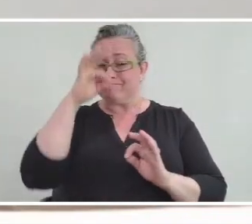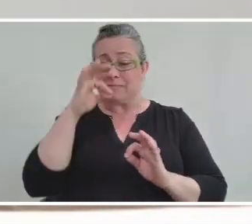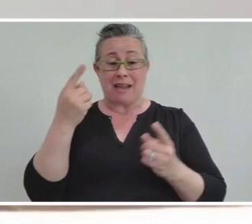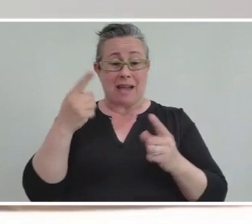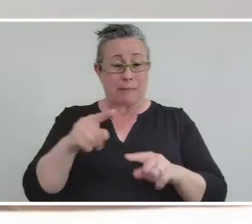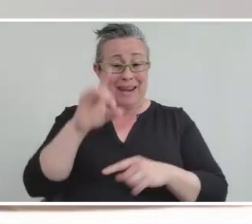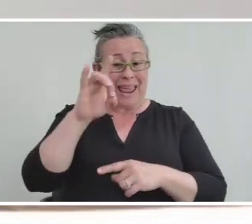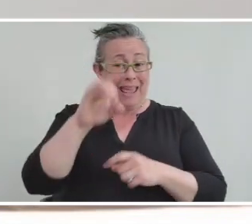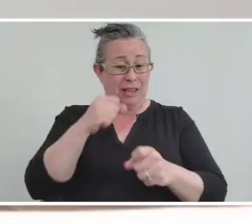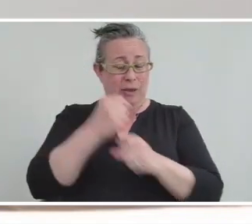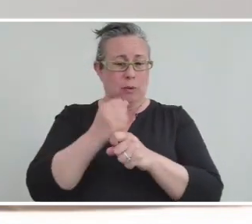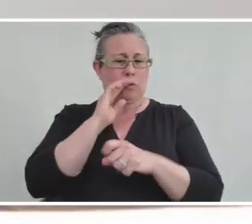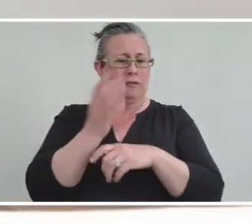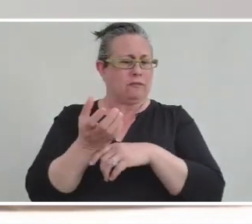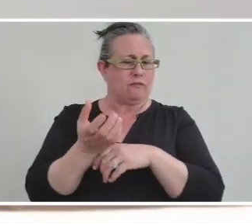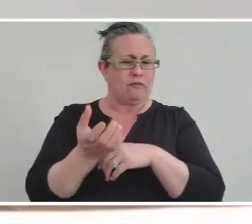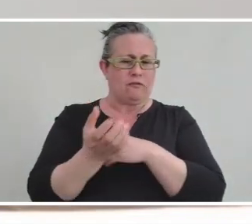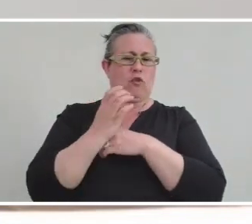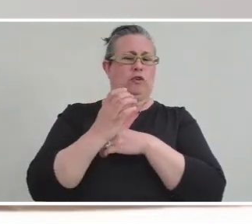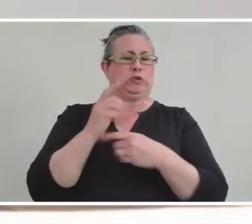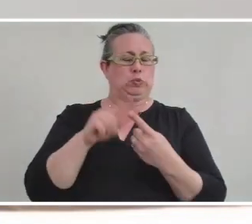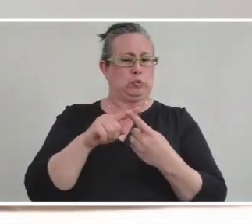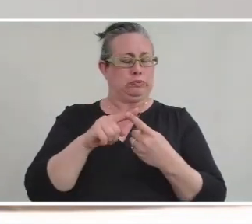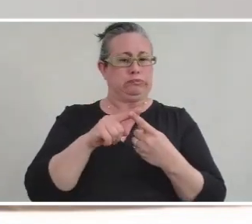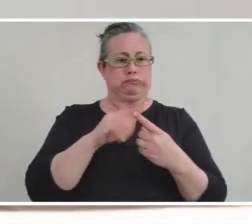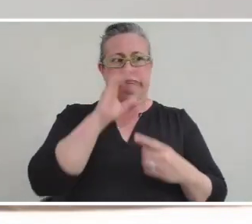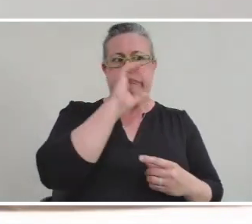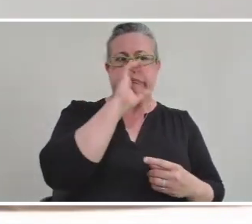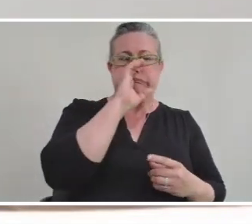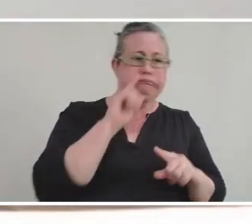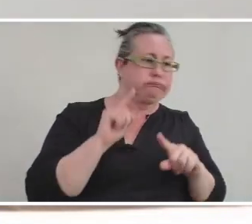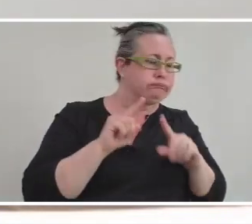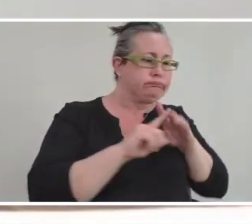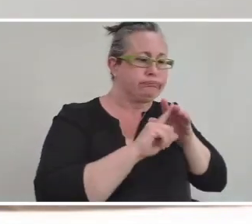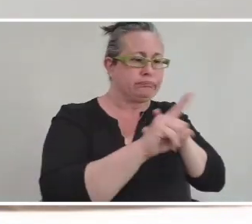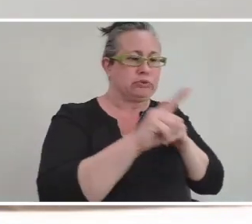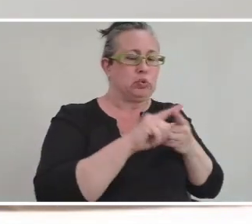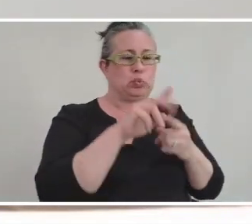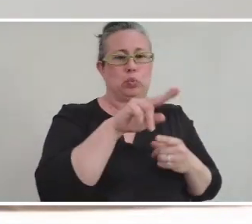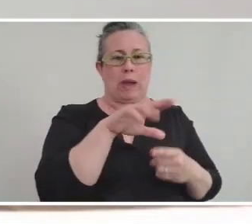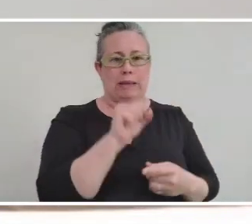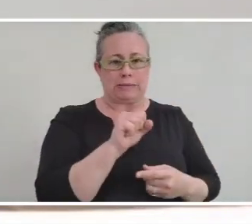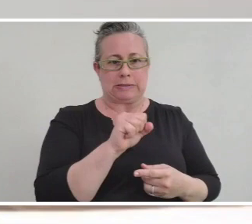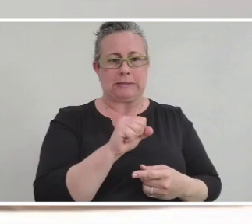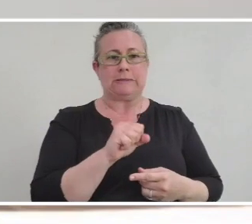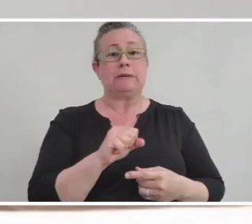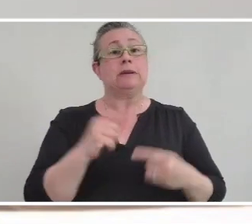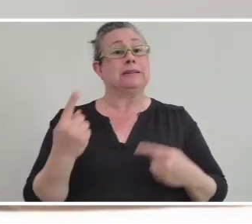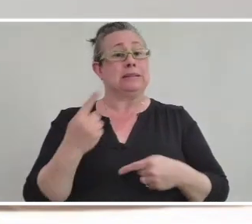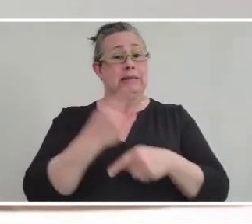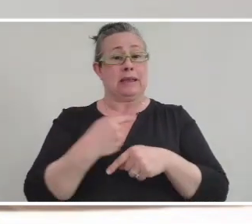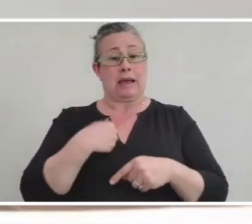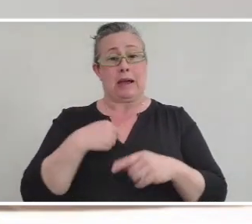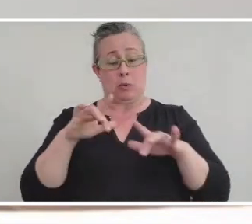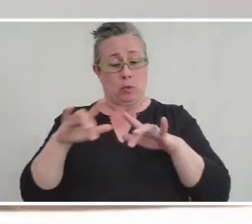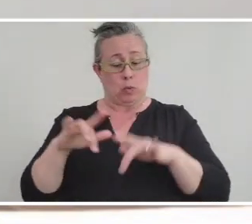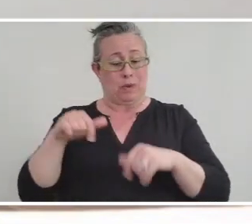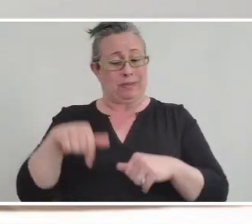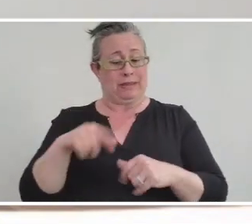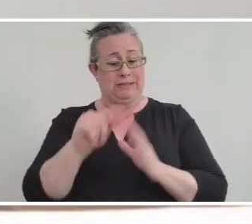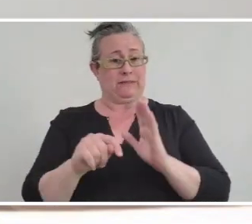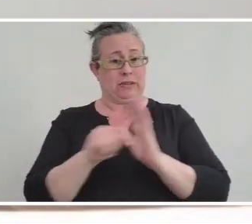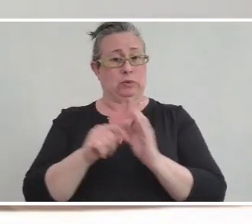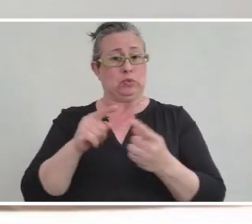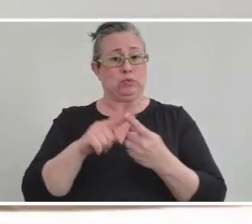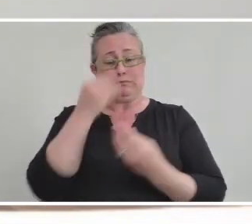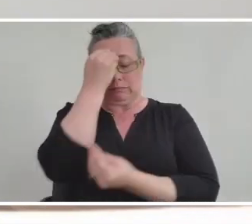would be forced to seek shelter in the United States to avoid a death. Today, I record this video to say, "I